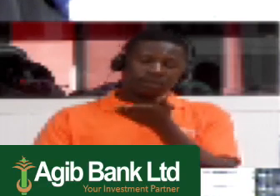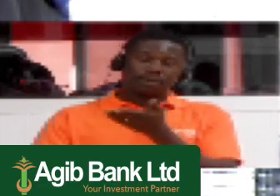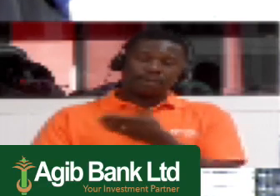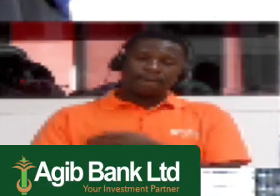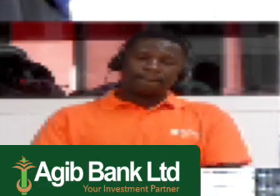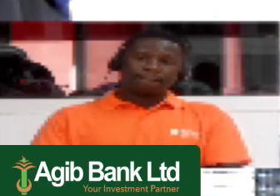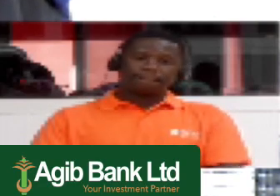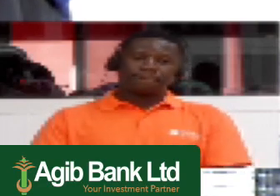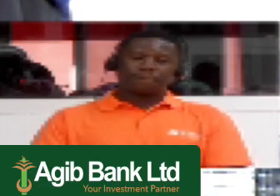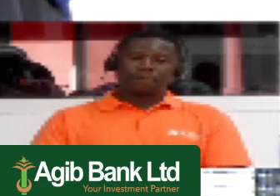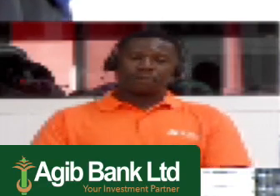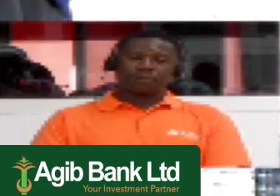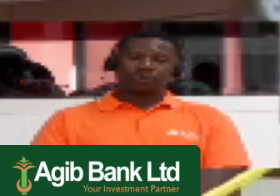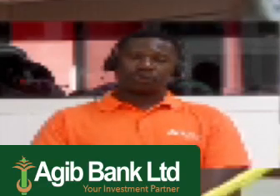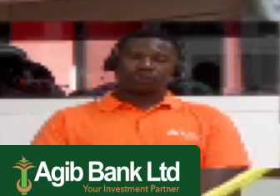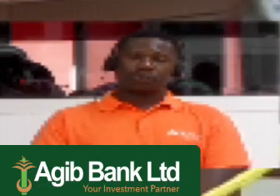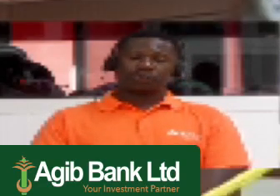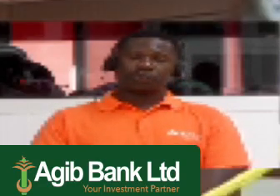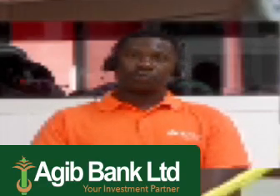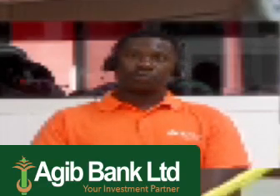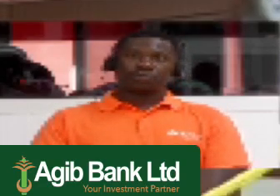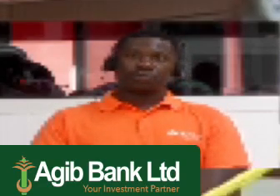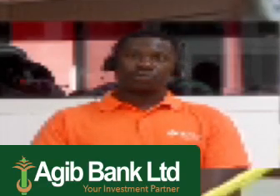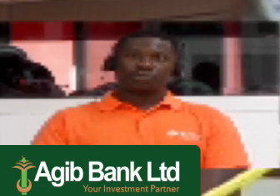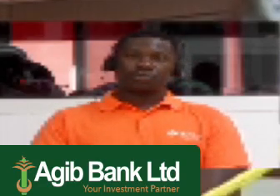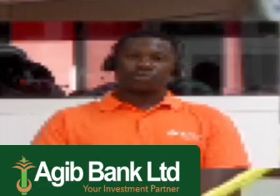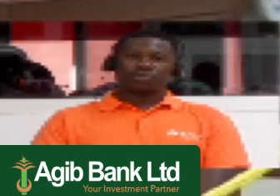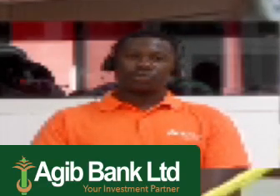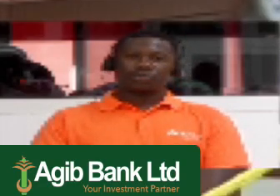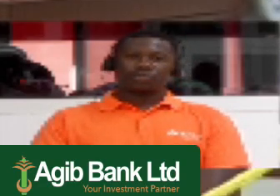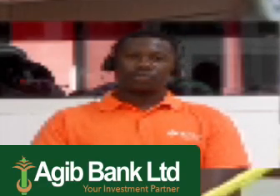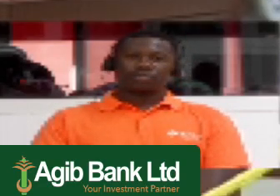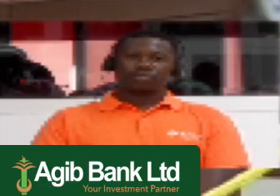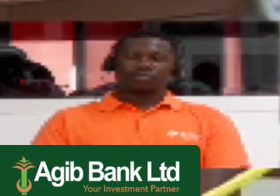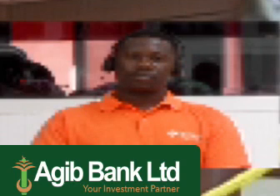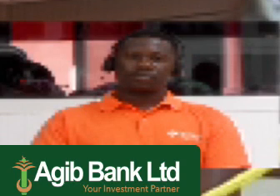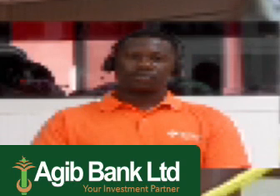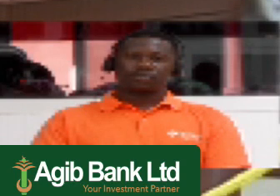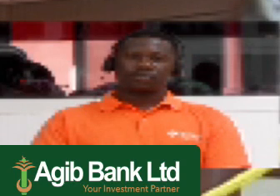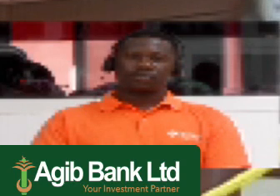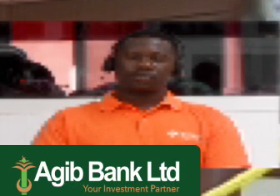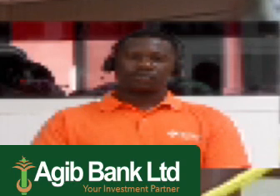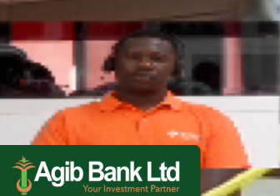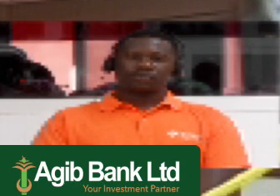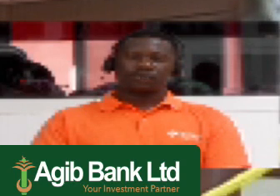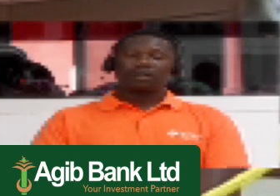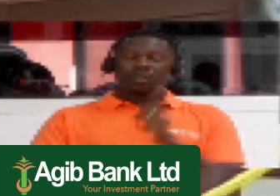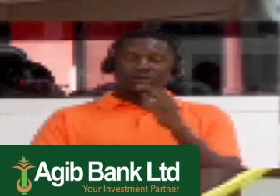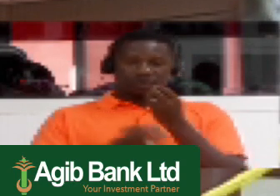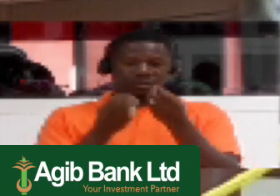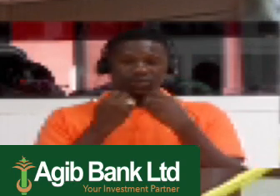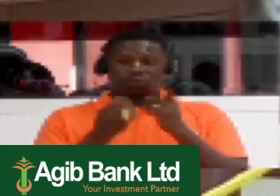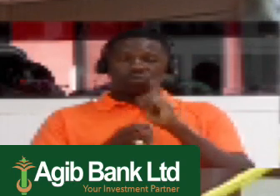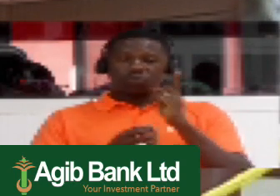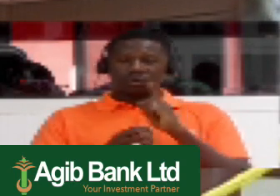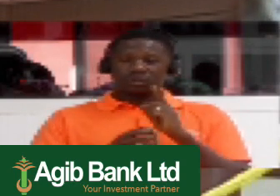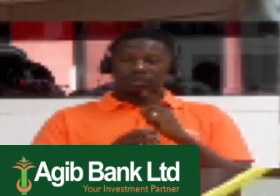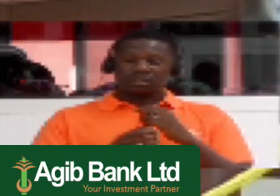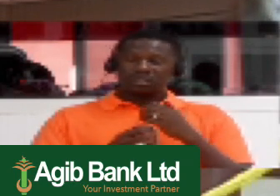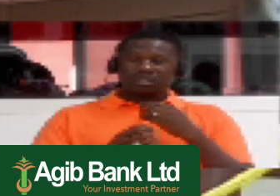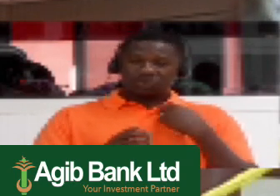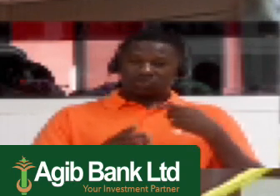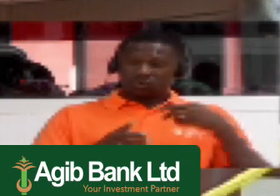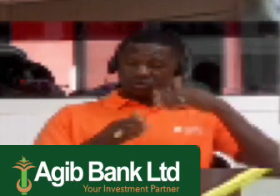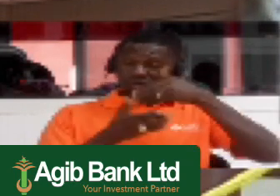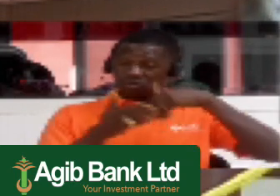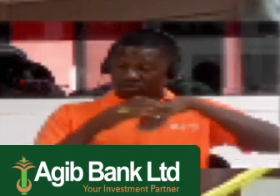Can you tell us what, if any, operations you actually took part as part of the patrol team?